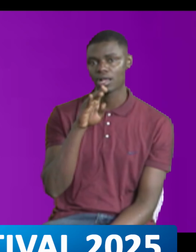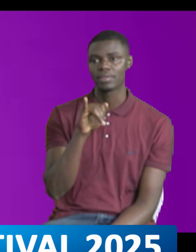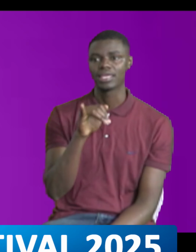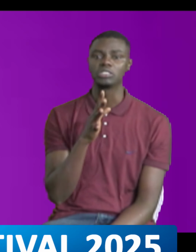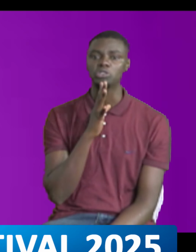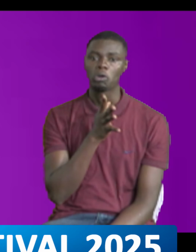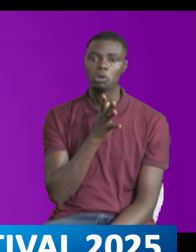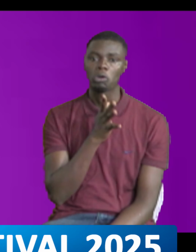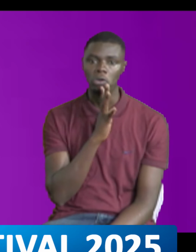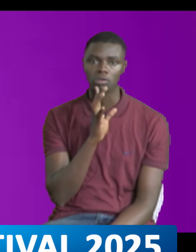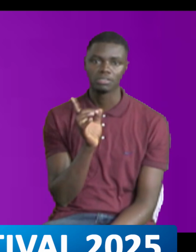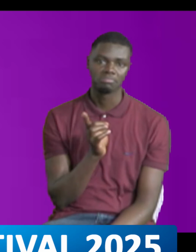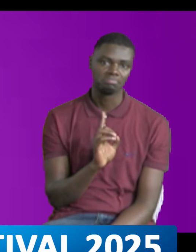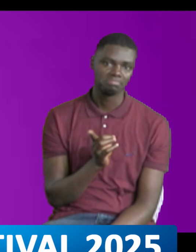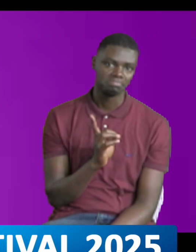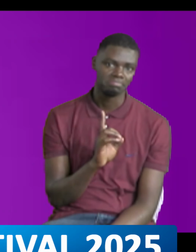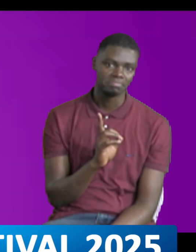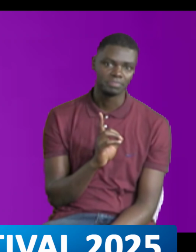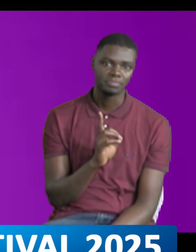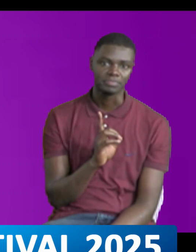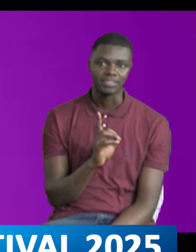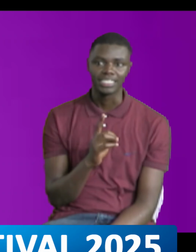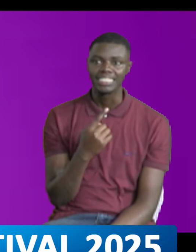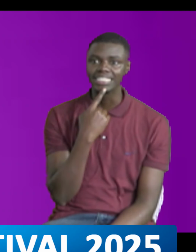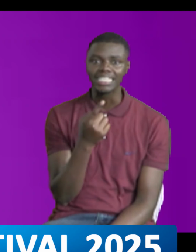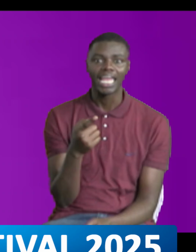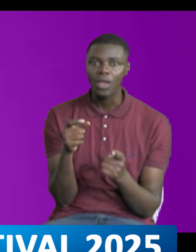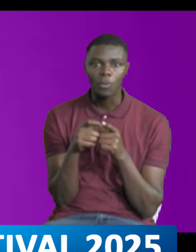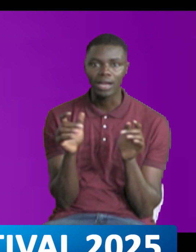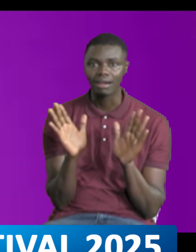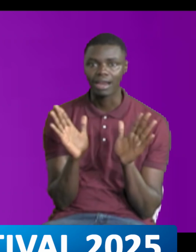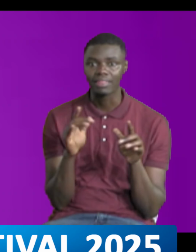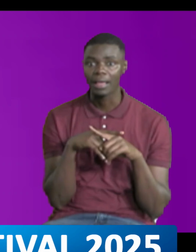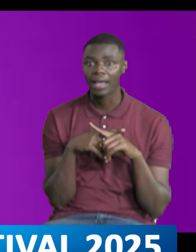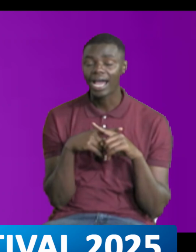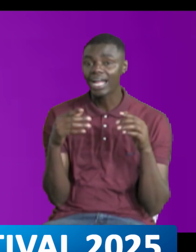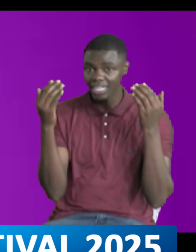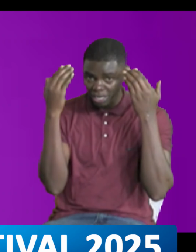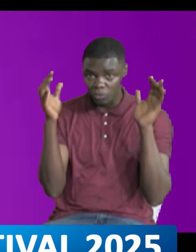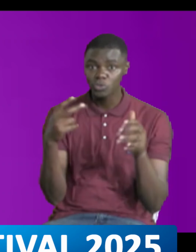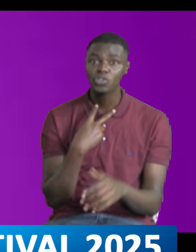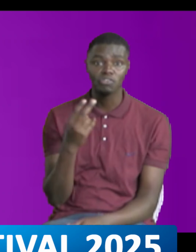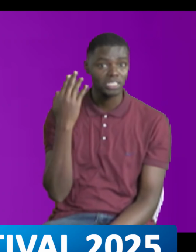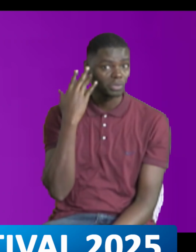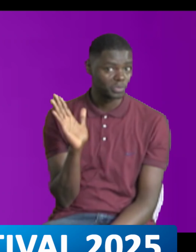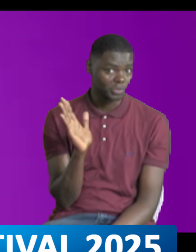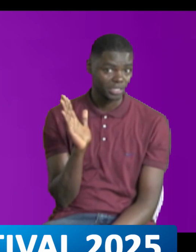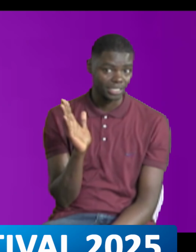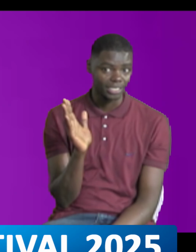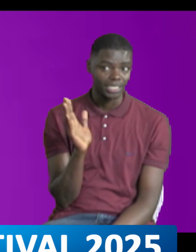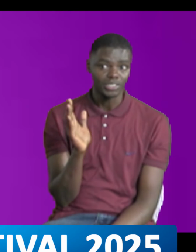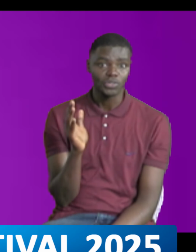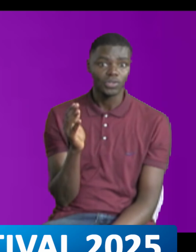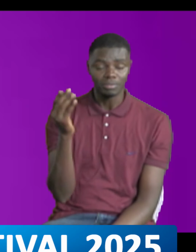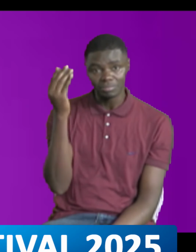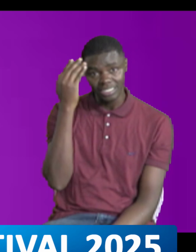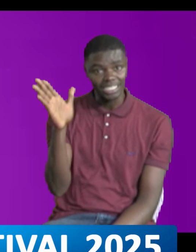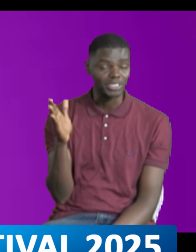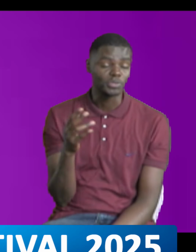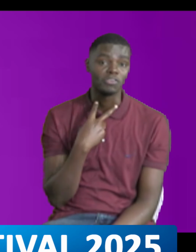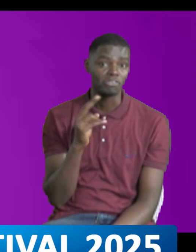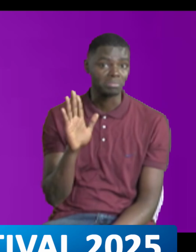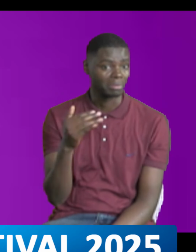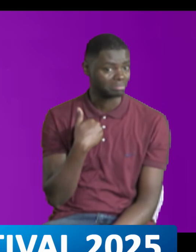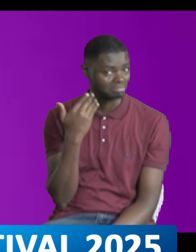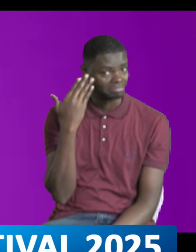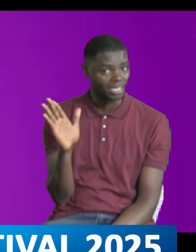even talk in his videos. He does not say a word. But you don't even know how he sounds. No, I have no idea what his voice sounds